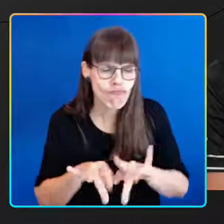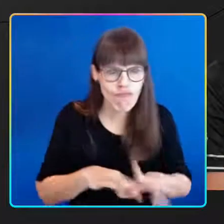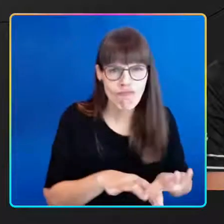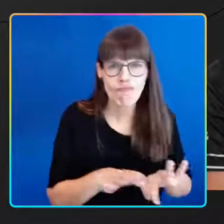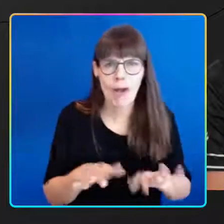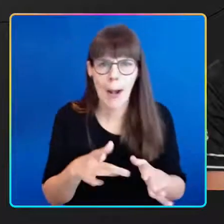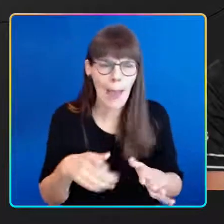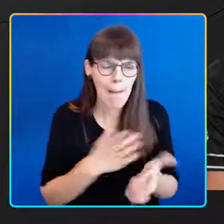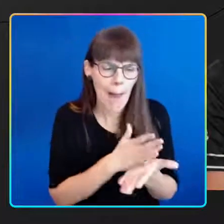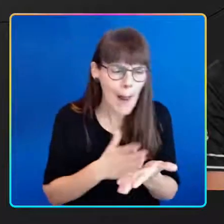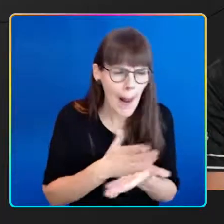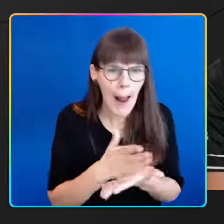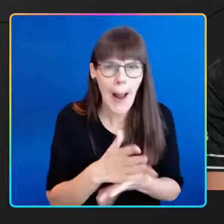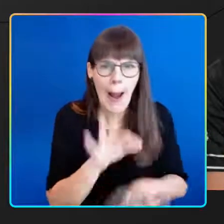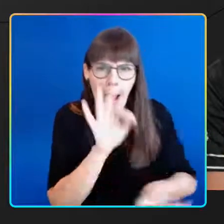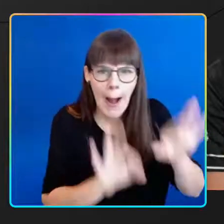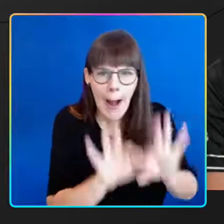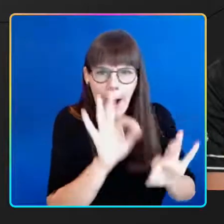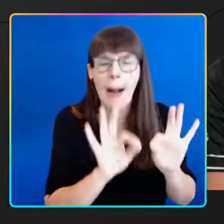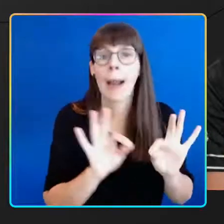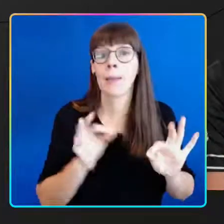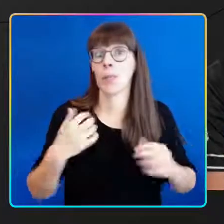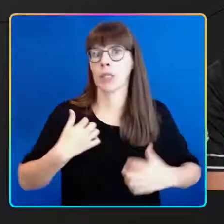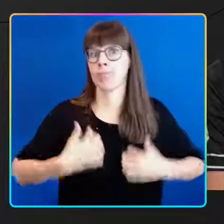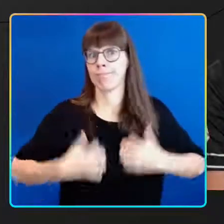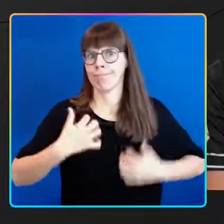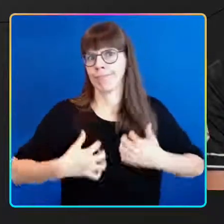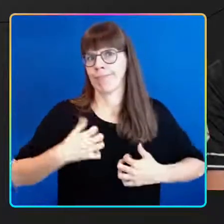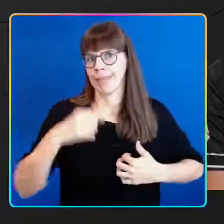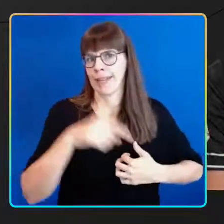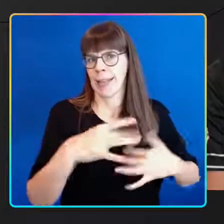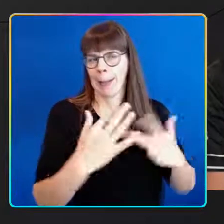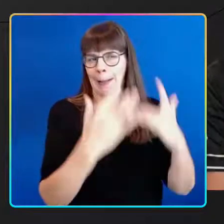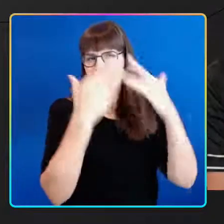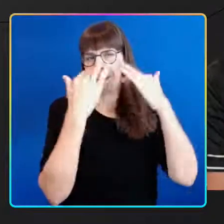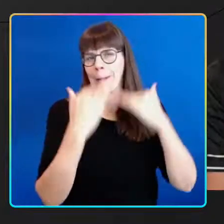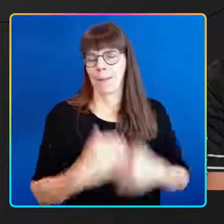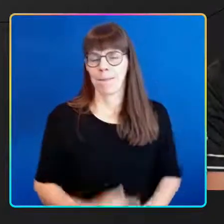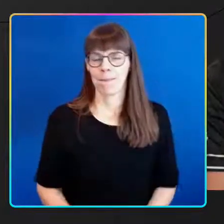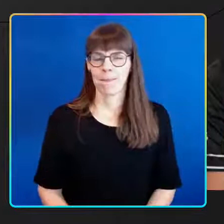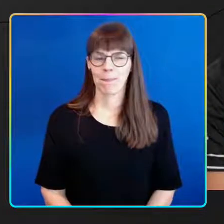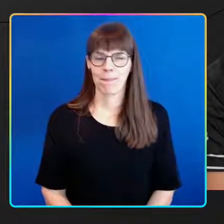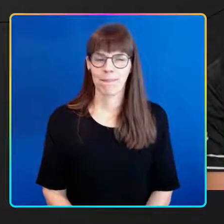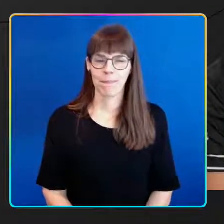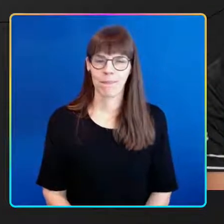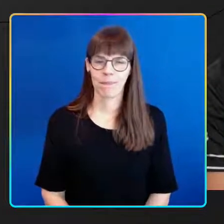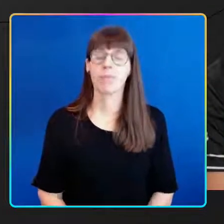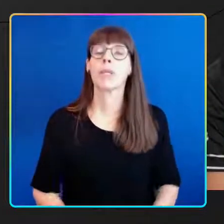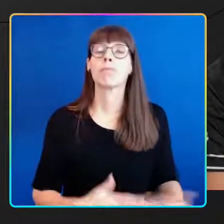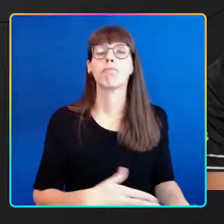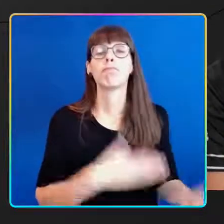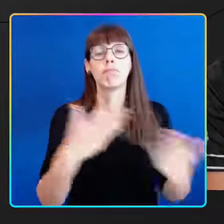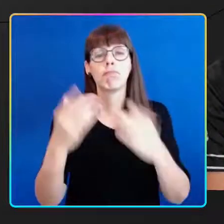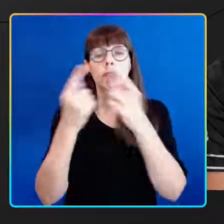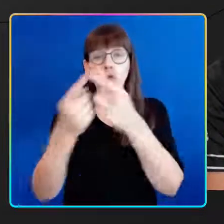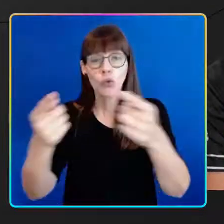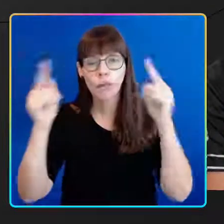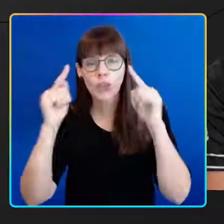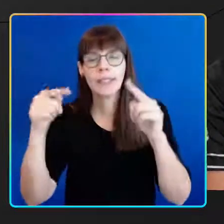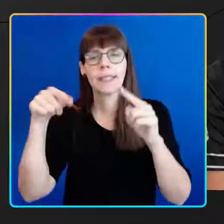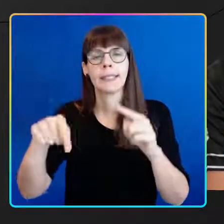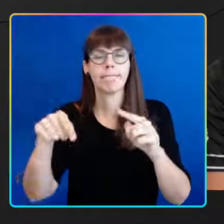and things like that, but really excited about this. And then when I went to the university, I studied maths, so